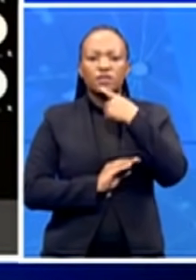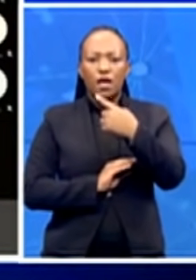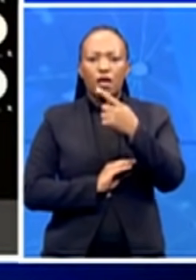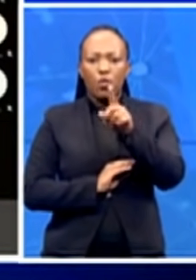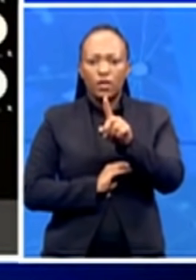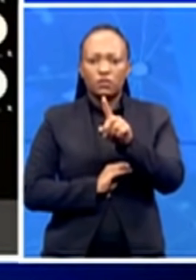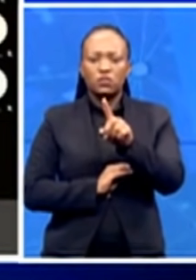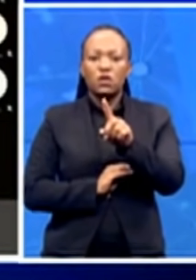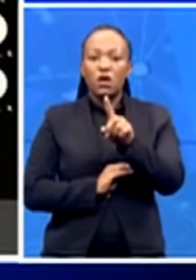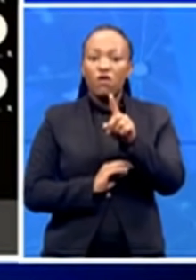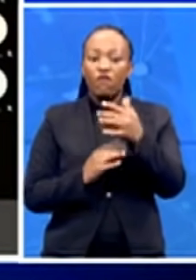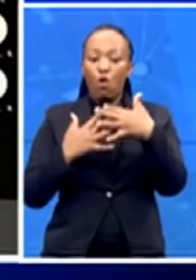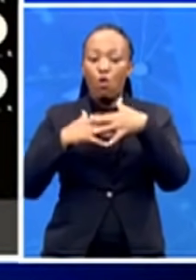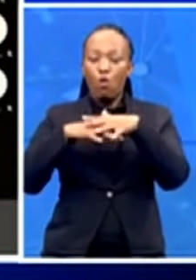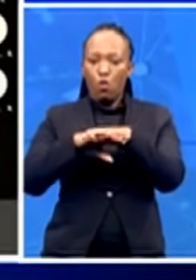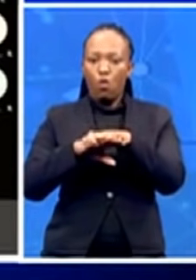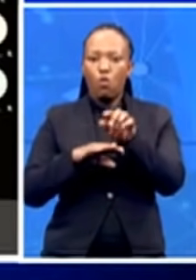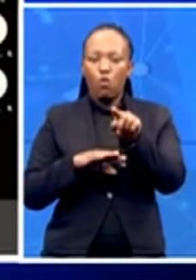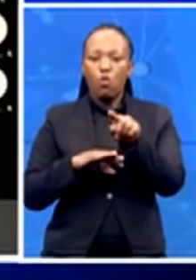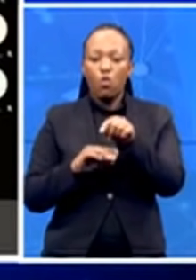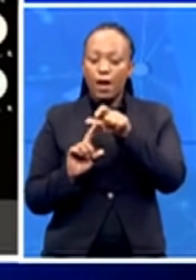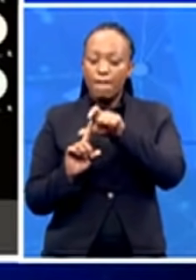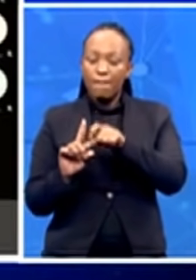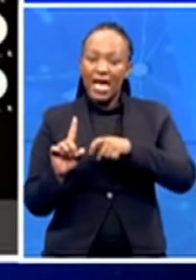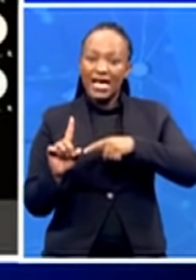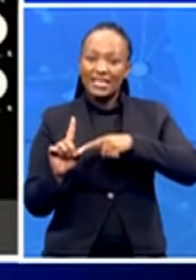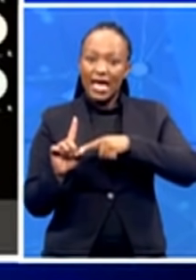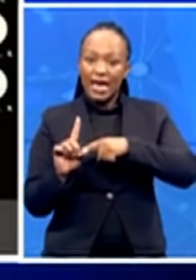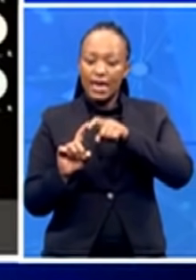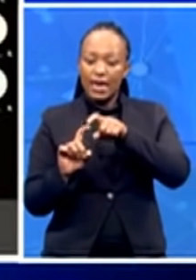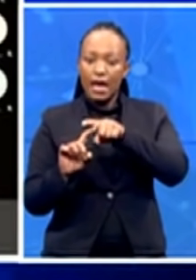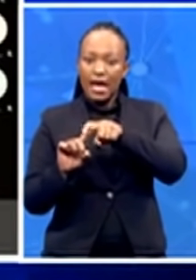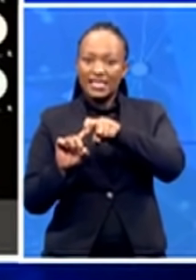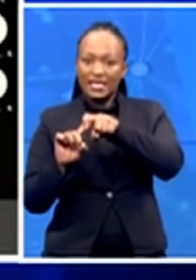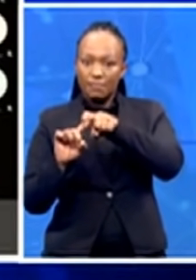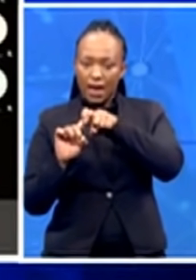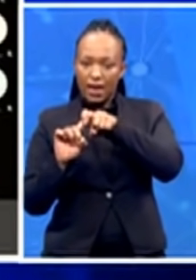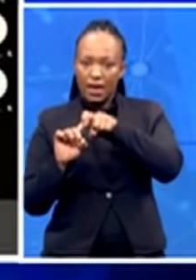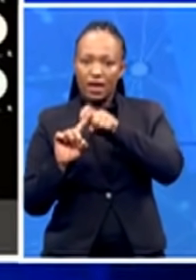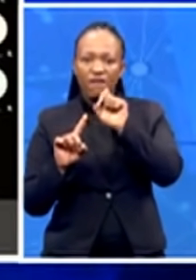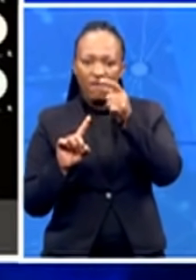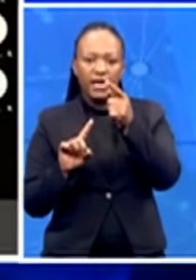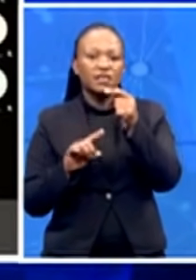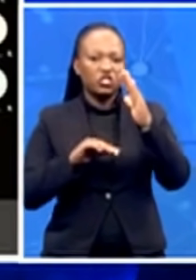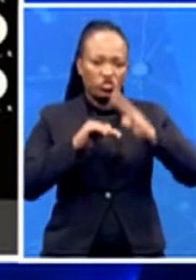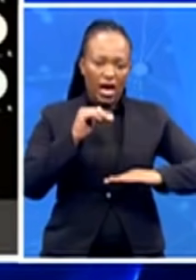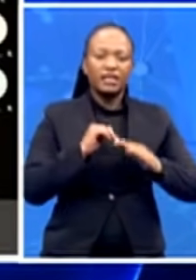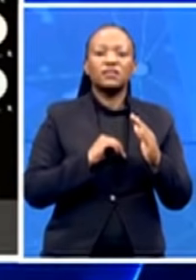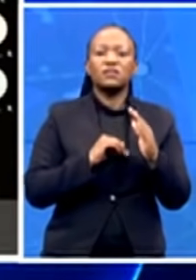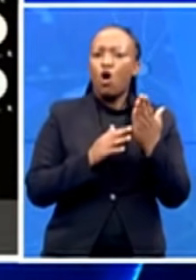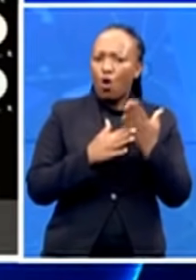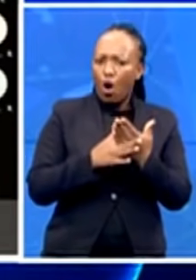that the person to be suspended must have been charged. It is clear, and it is common cause in the context of this